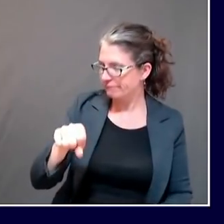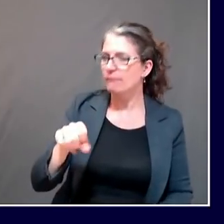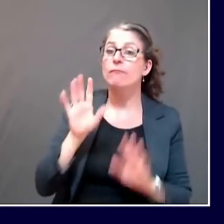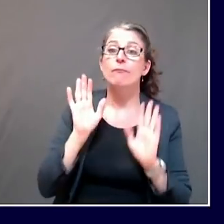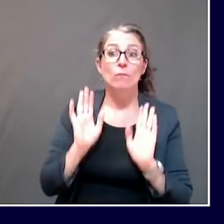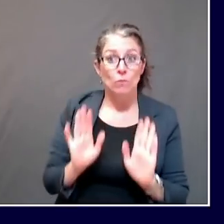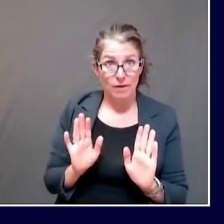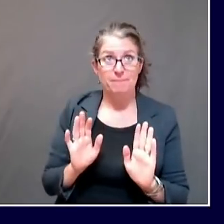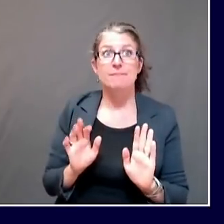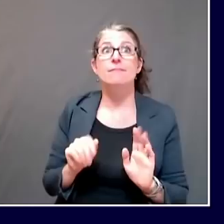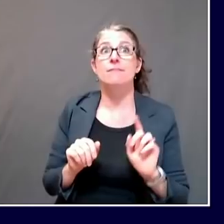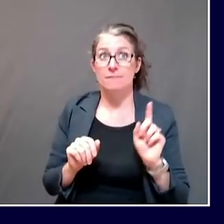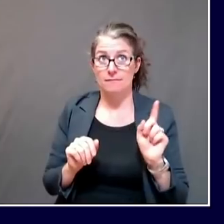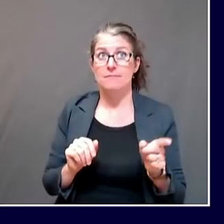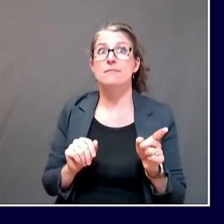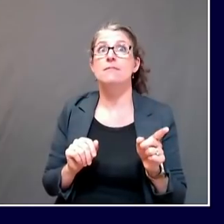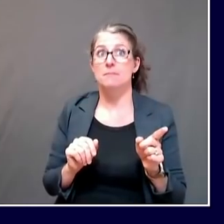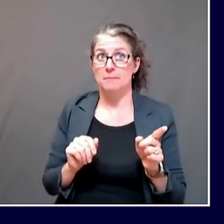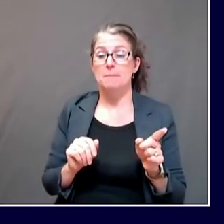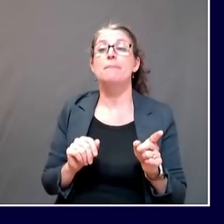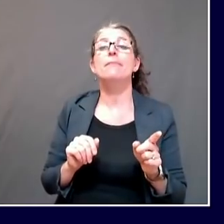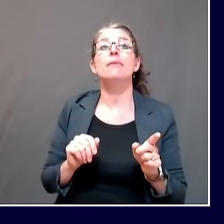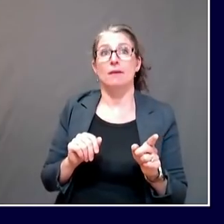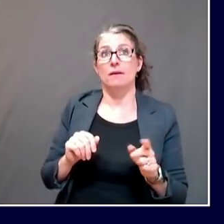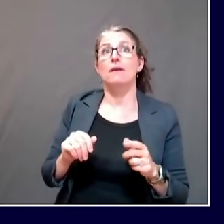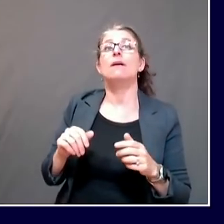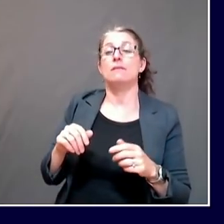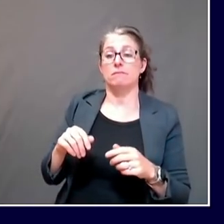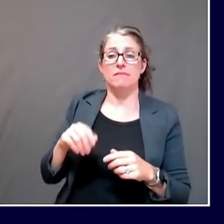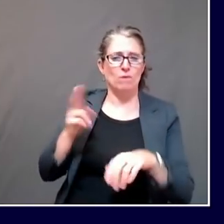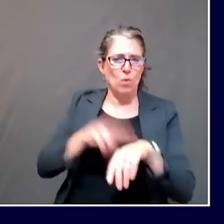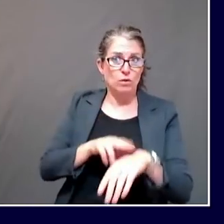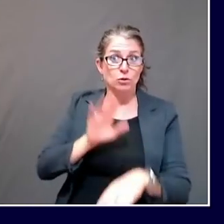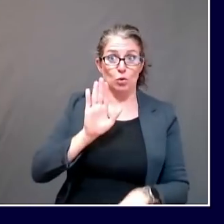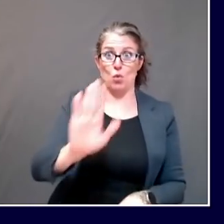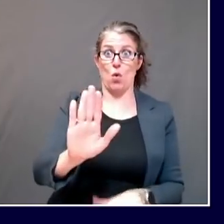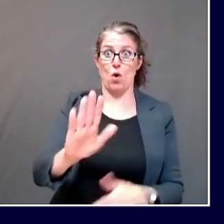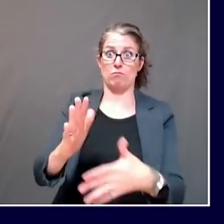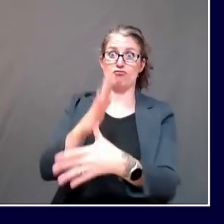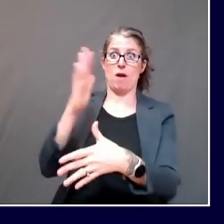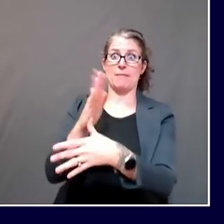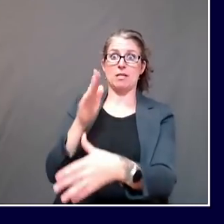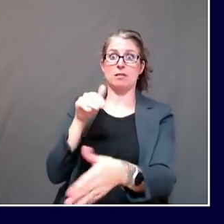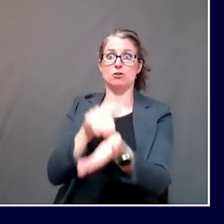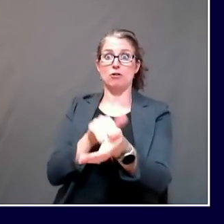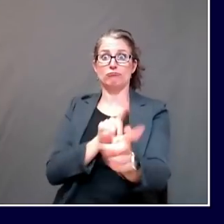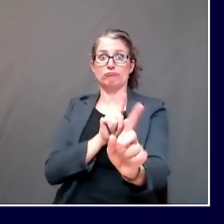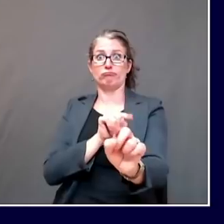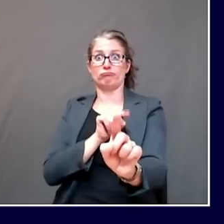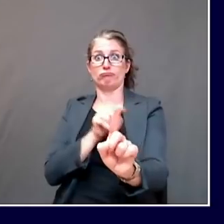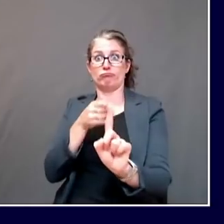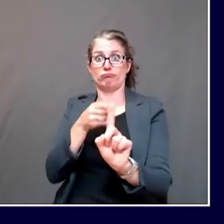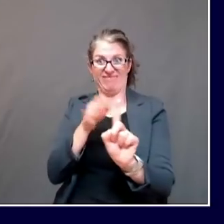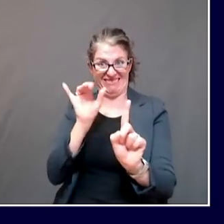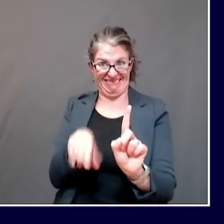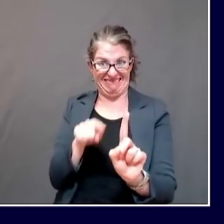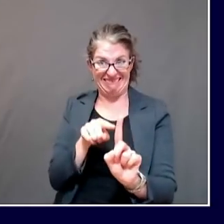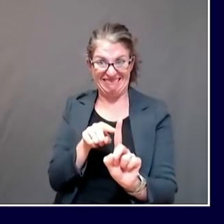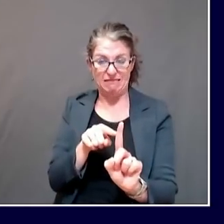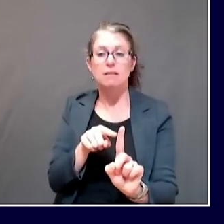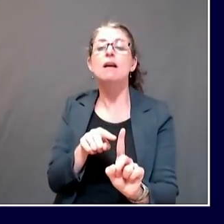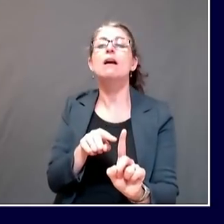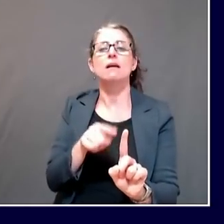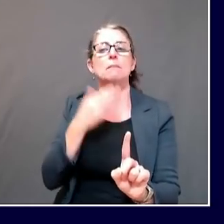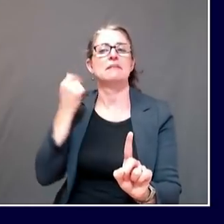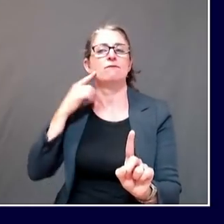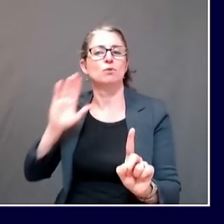healthy, not everyone has a primary healthcare provider, and we don't want that to be the barrier that may prohibit or prevent someone